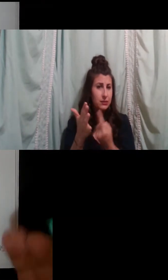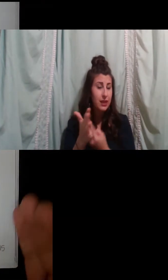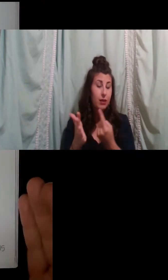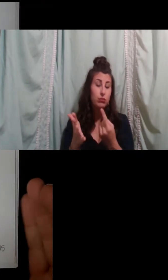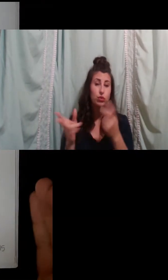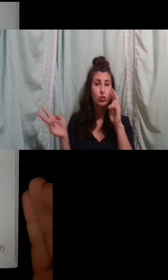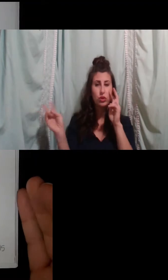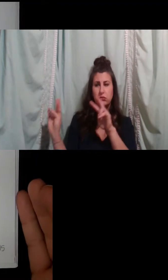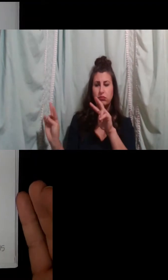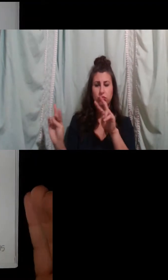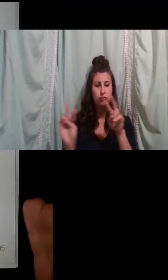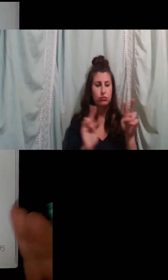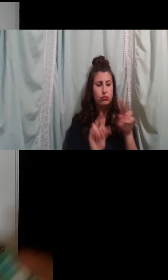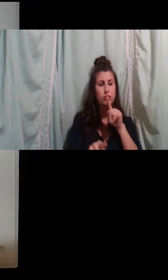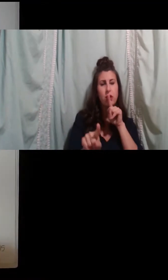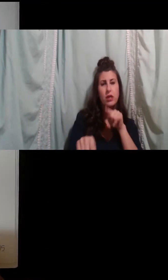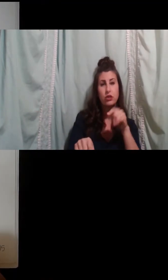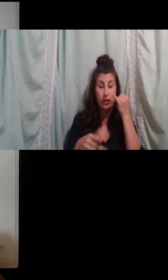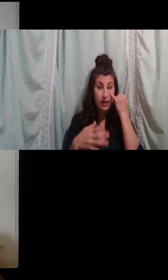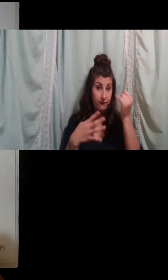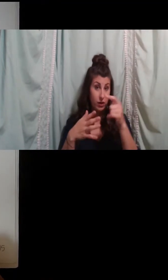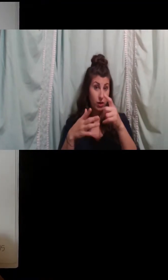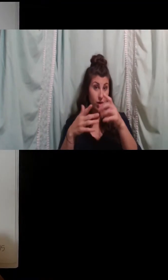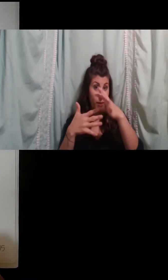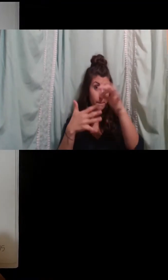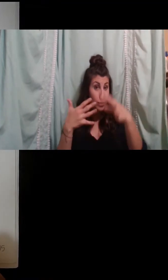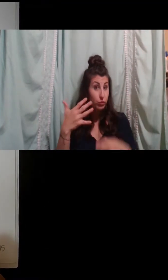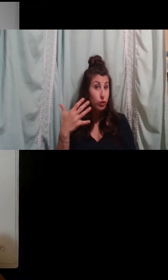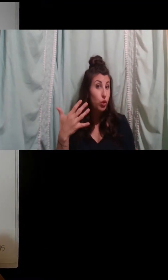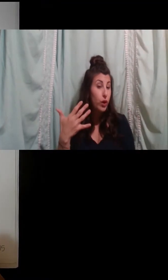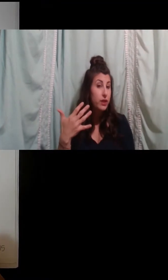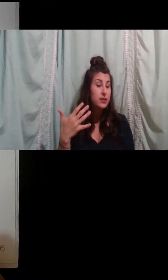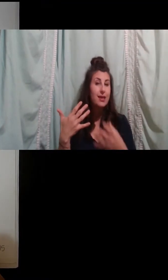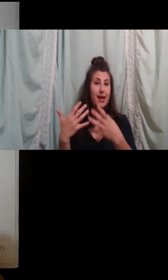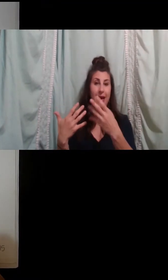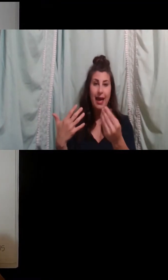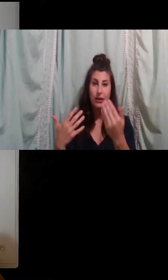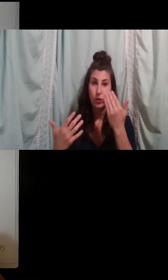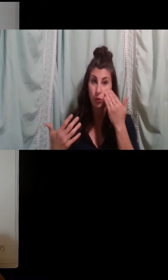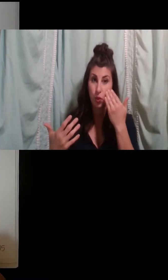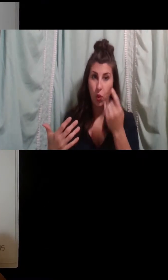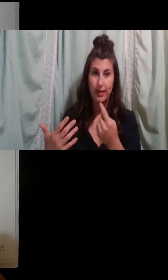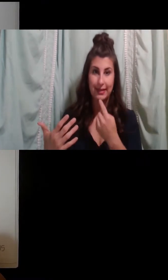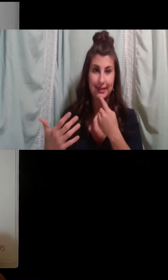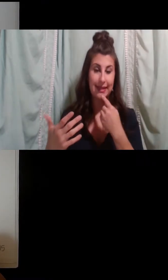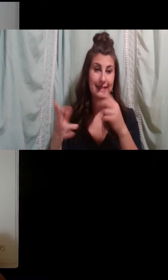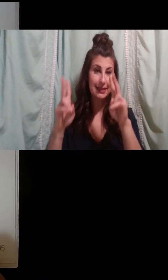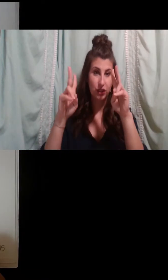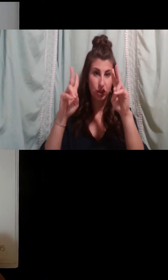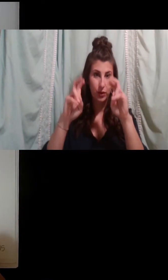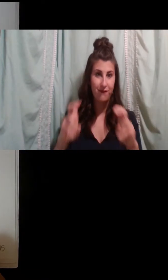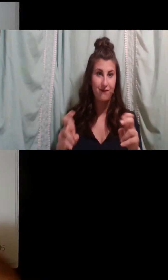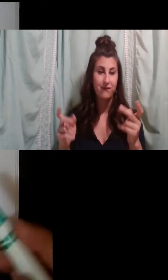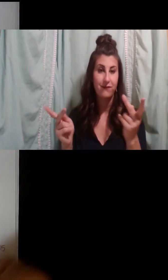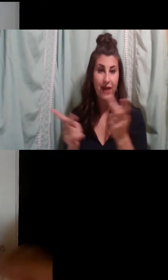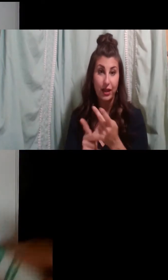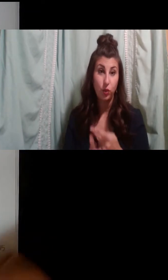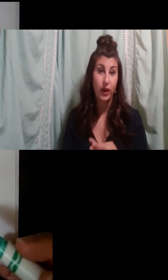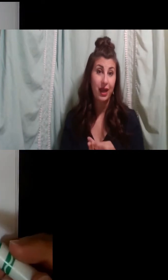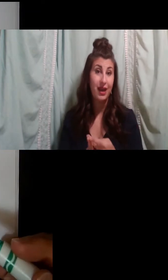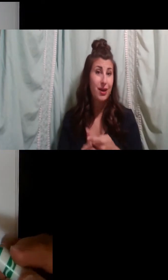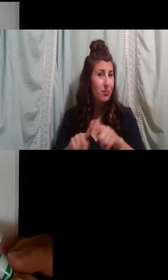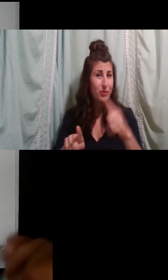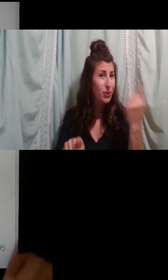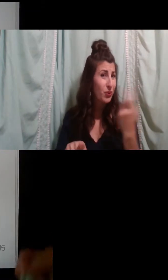just see what you have, right? If it's multiple choice and you know it said evaluate and there's only